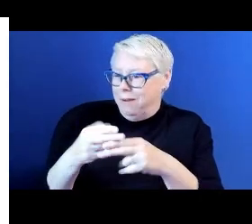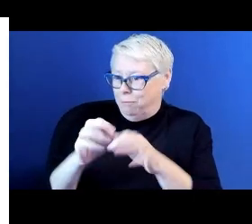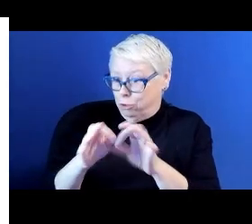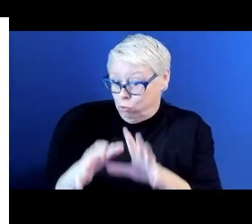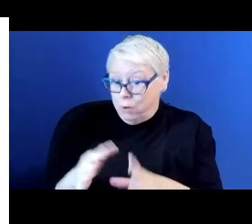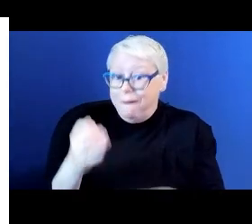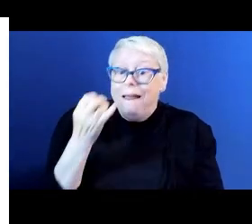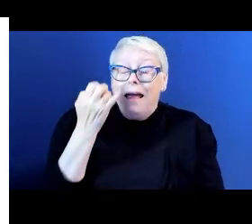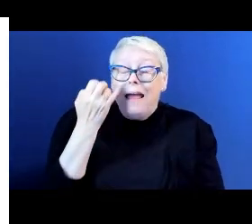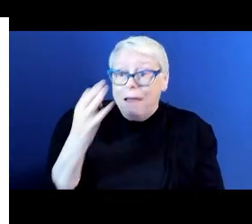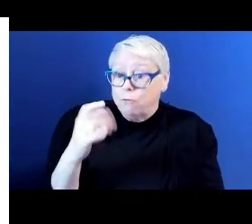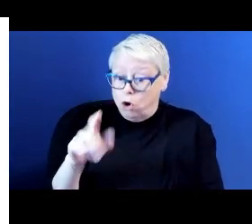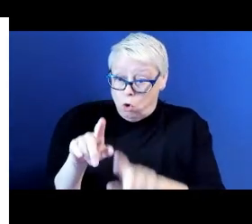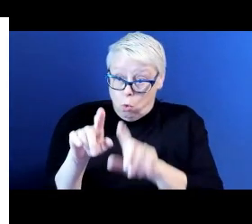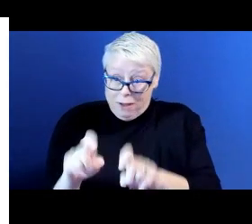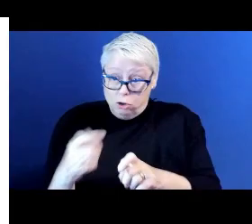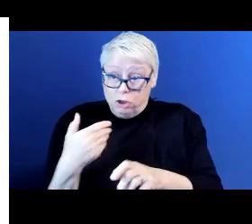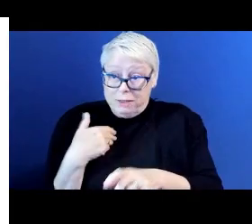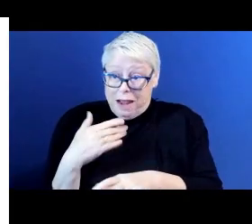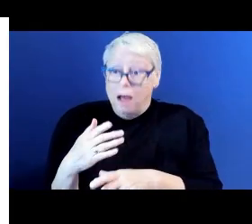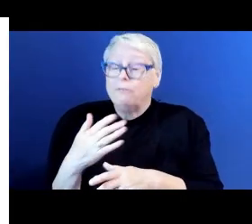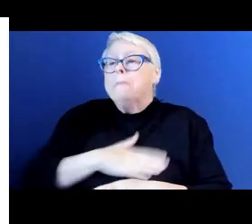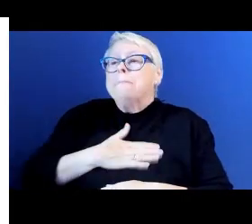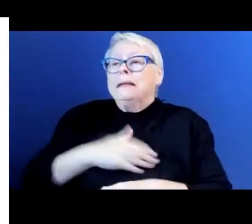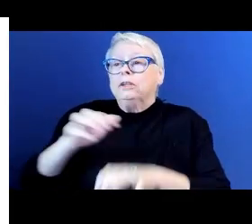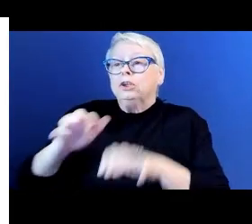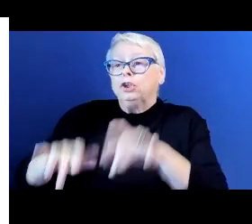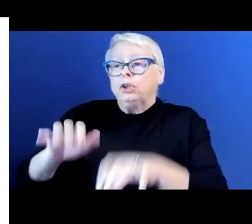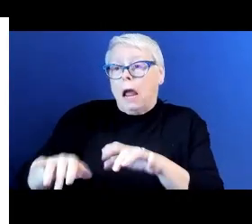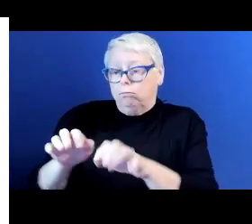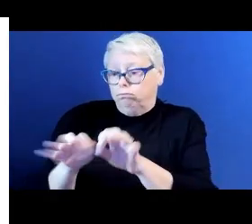adjust my speed of my language and pace of my language.